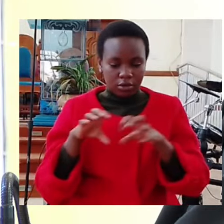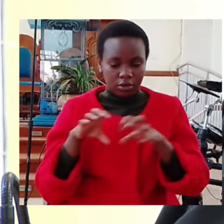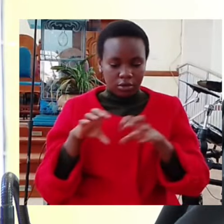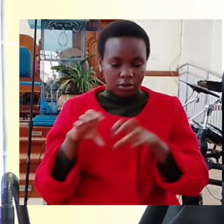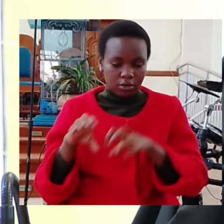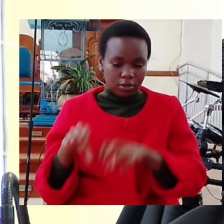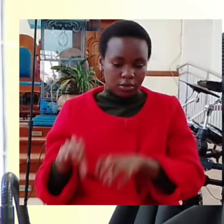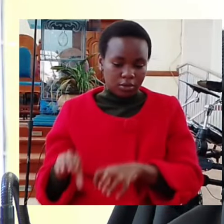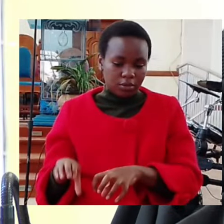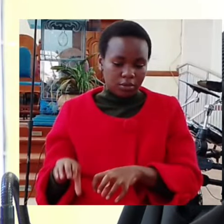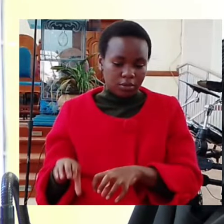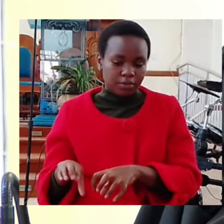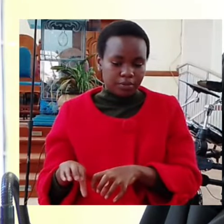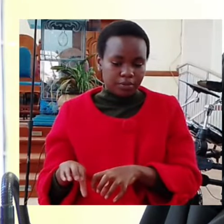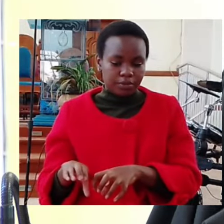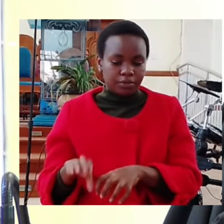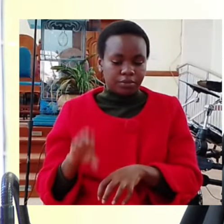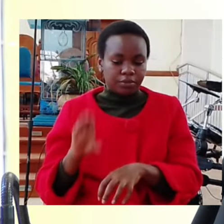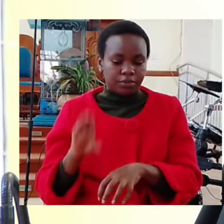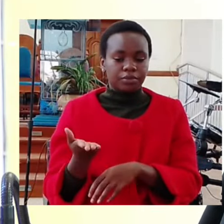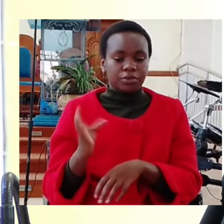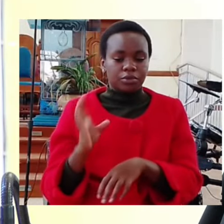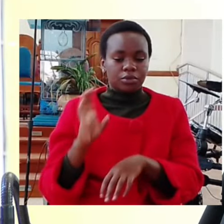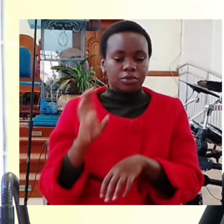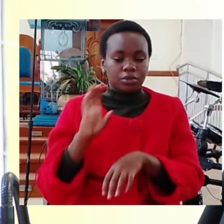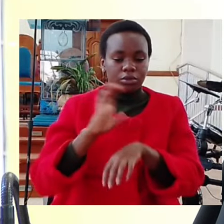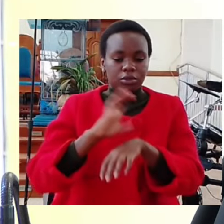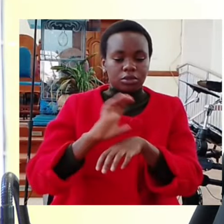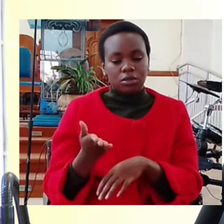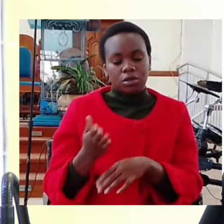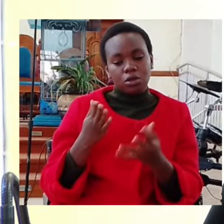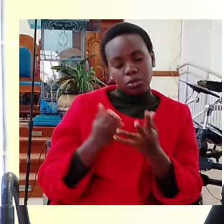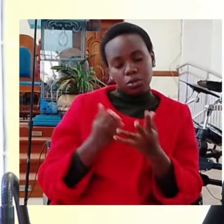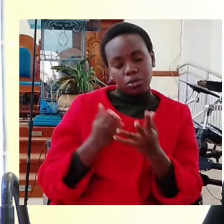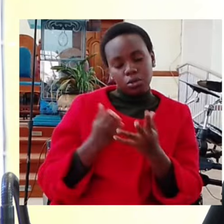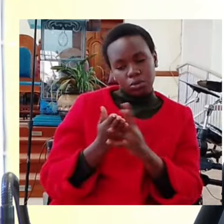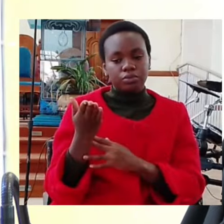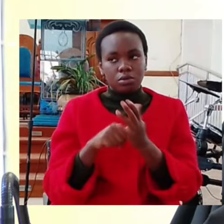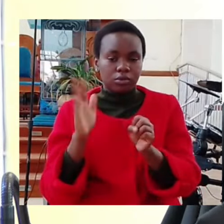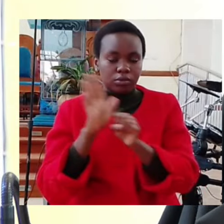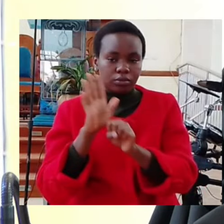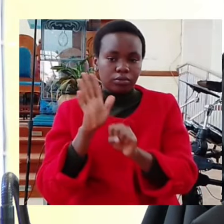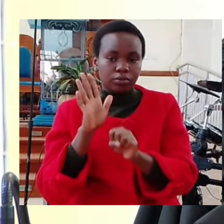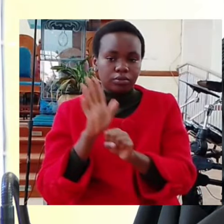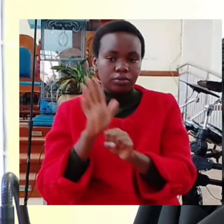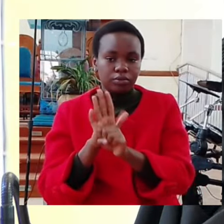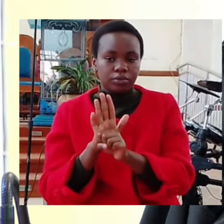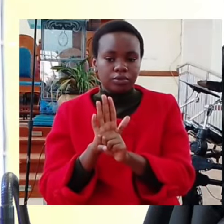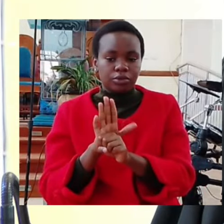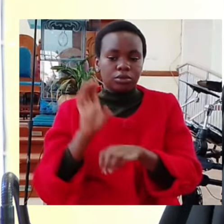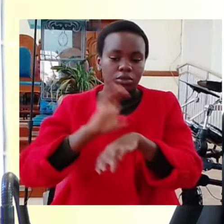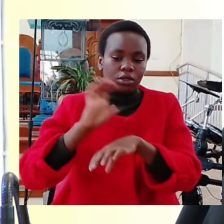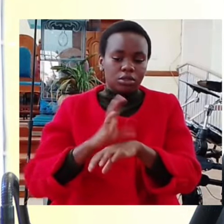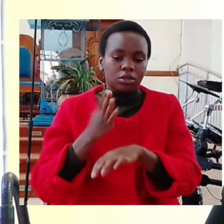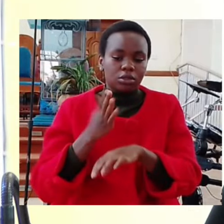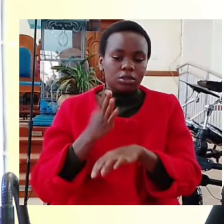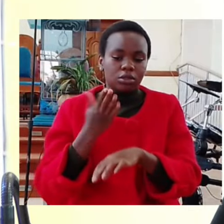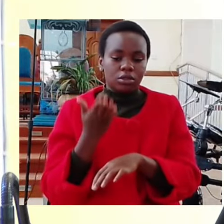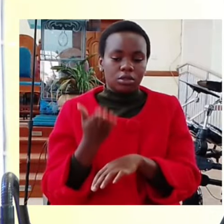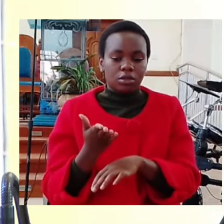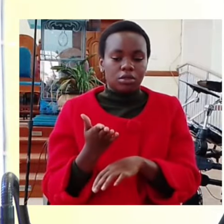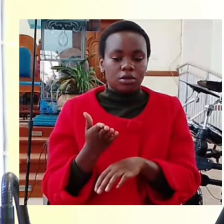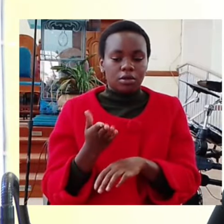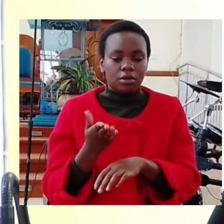under persecution. Kanithoyo ne wahetukagira madhe na maige. Kanithoyo ne waro idhagio ni